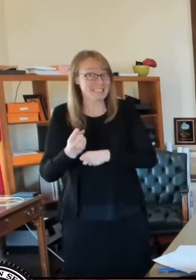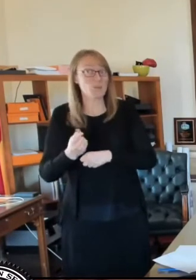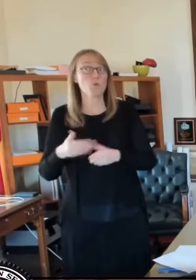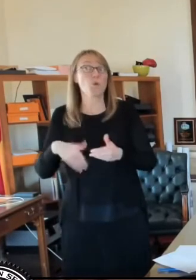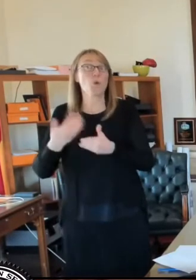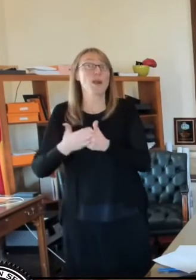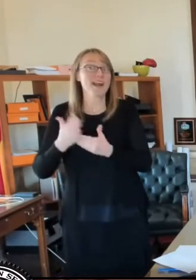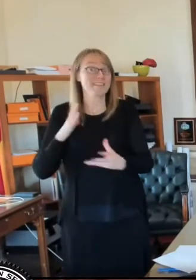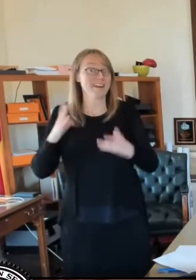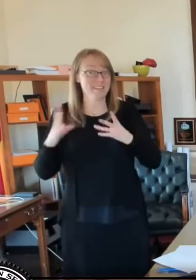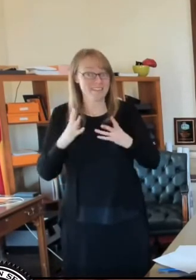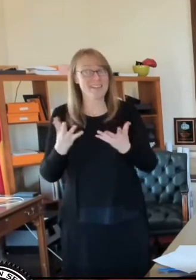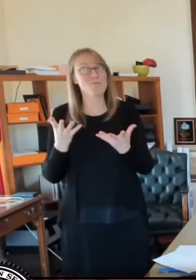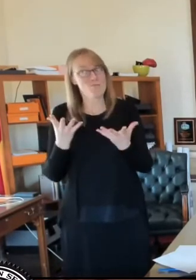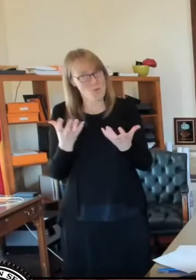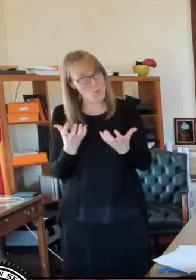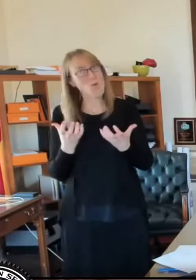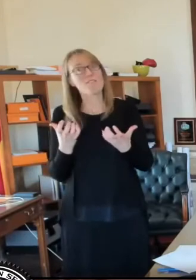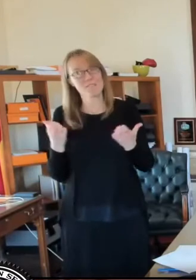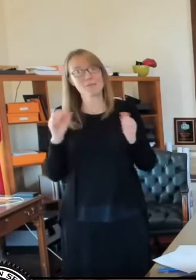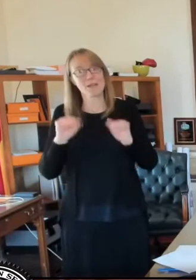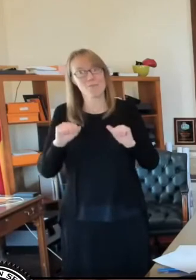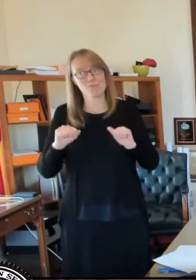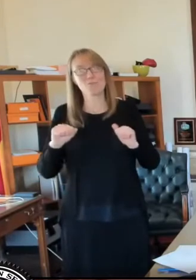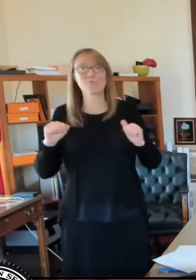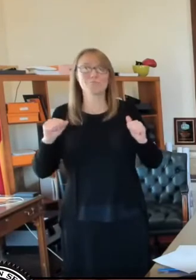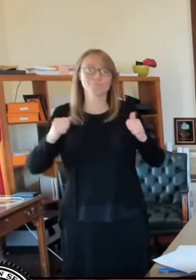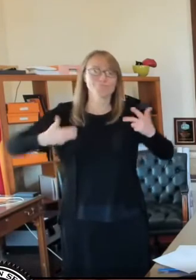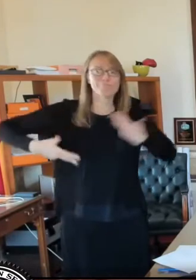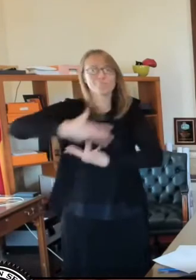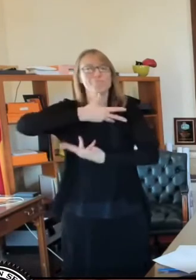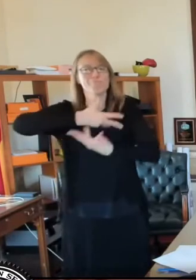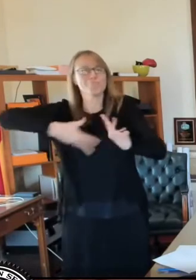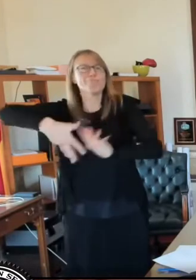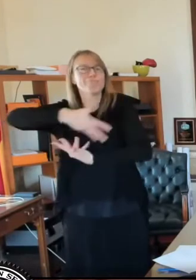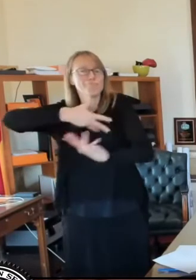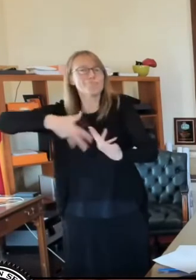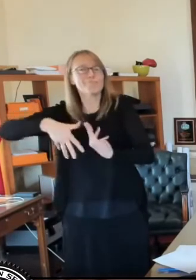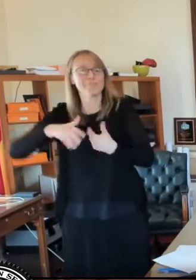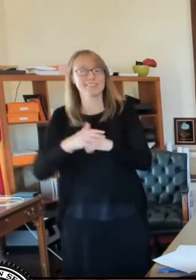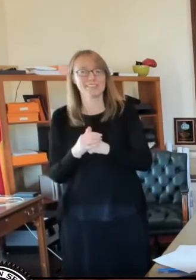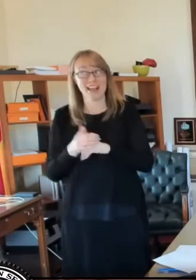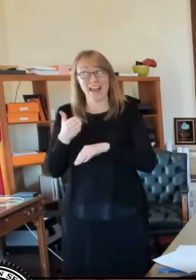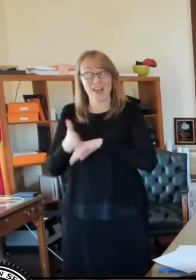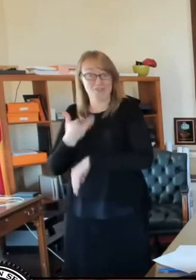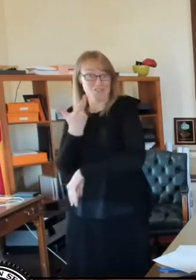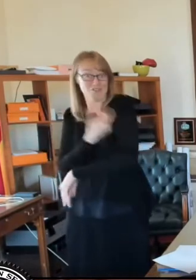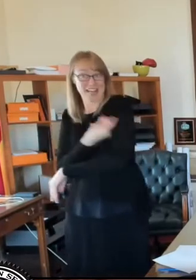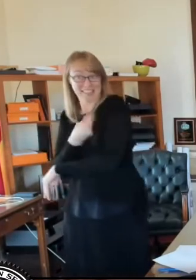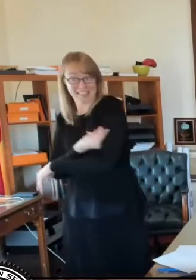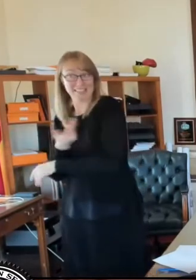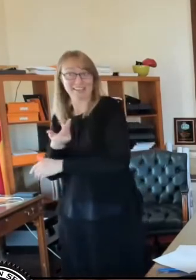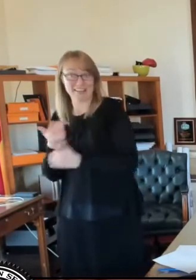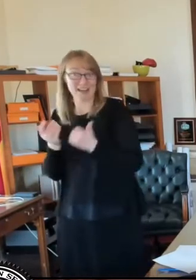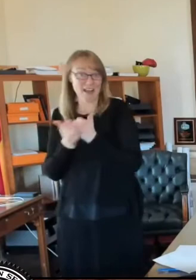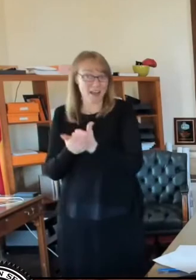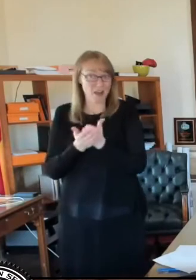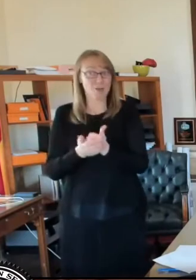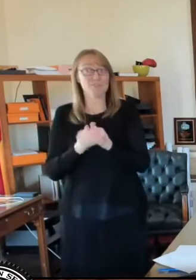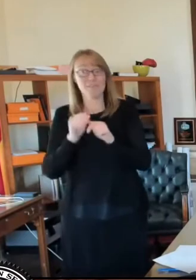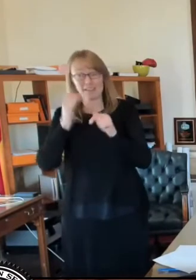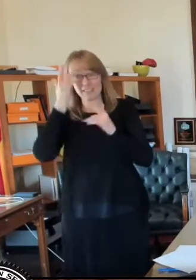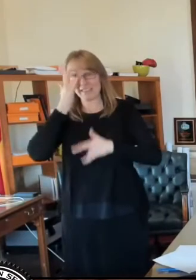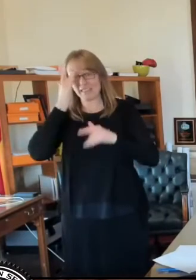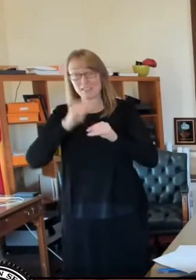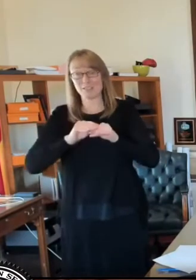holiday after the vaccine has really hopefully helped us tamp down this spread. Speaking of vaccines, today is